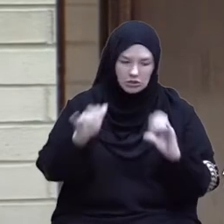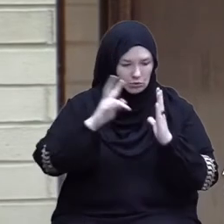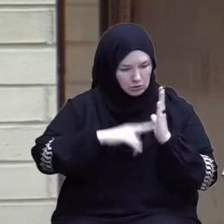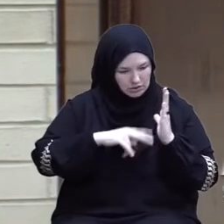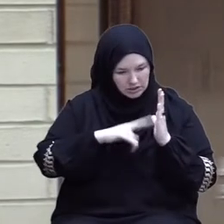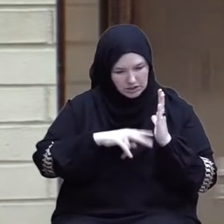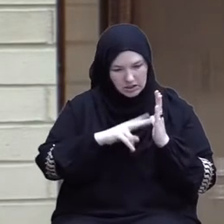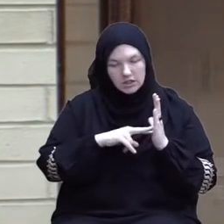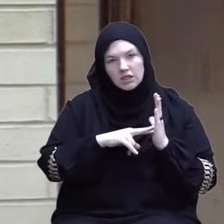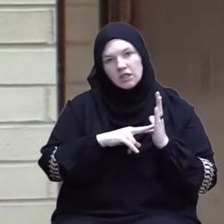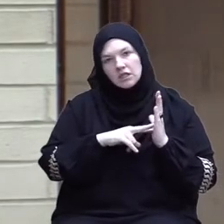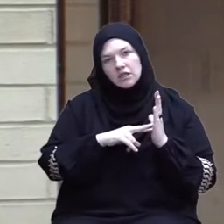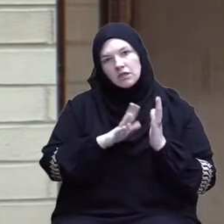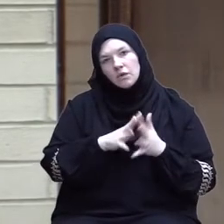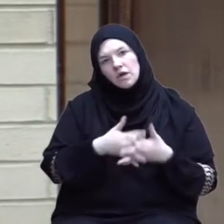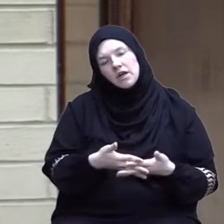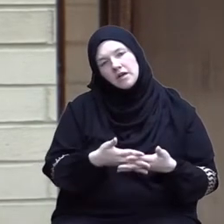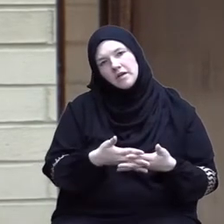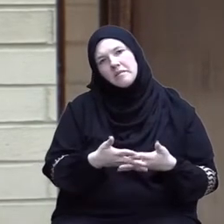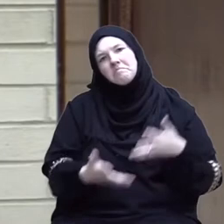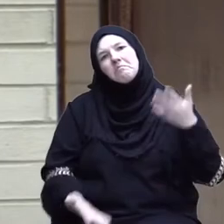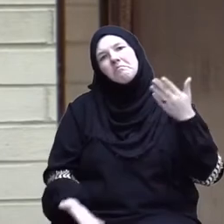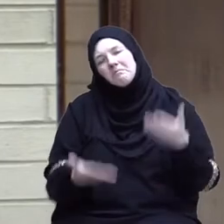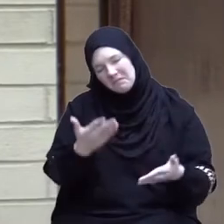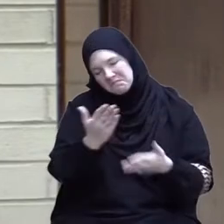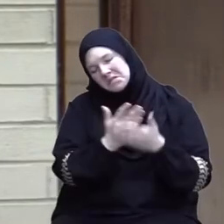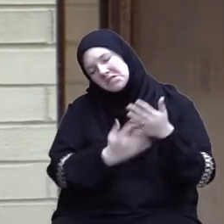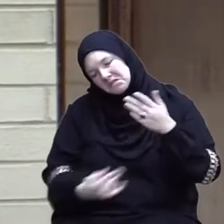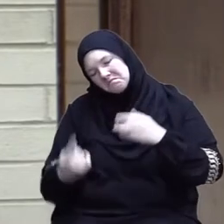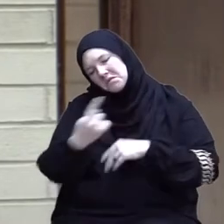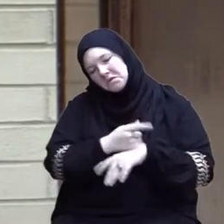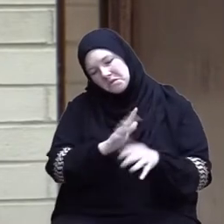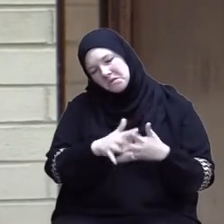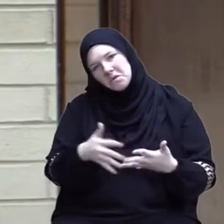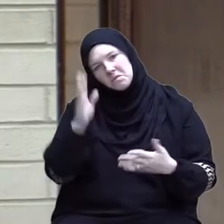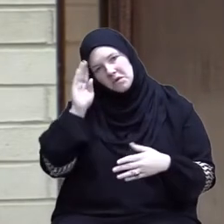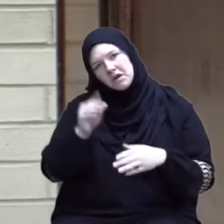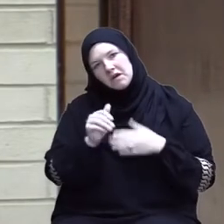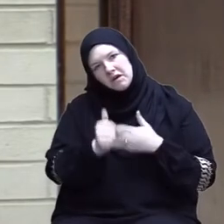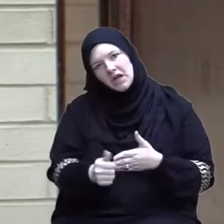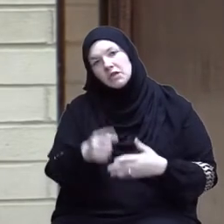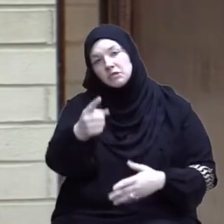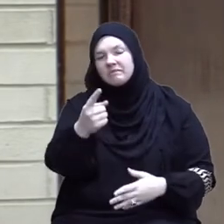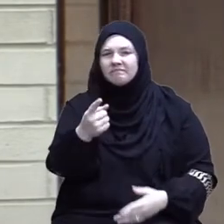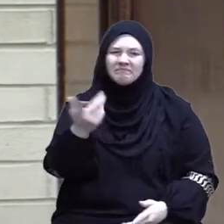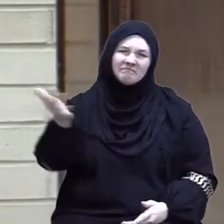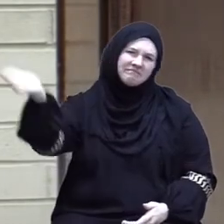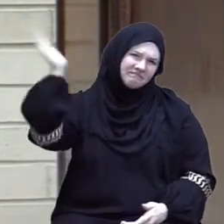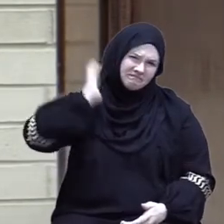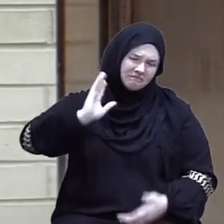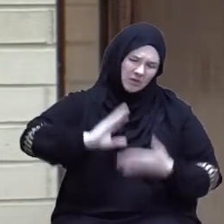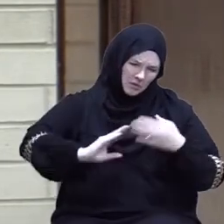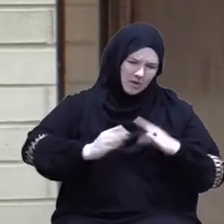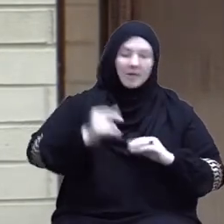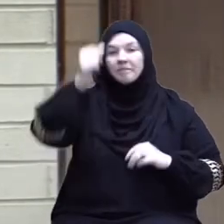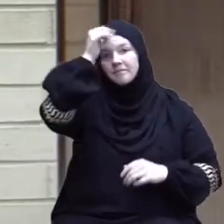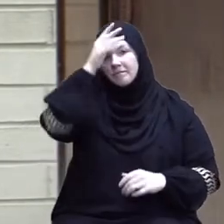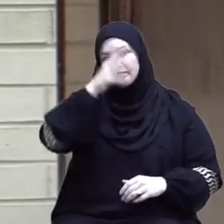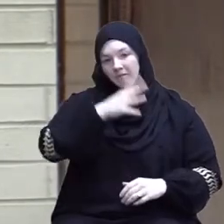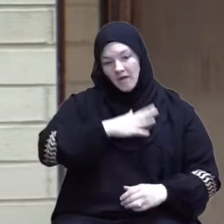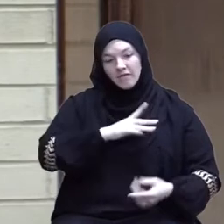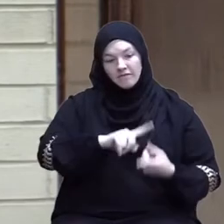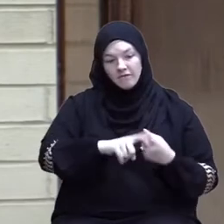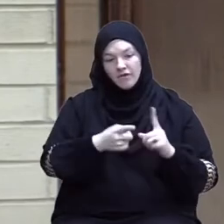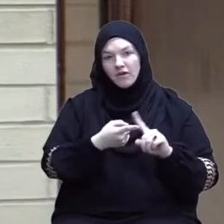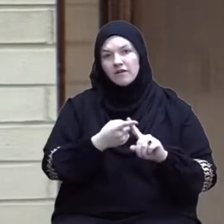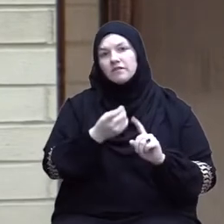Quran, maybe one day the Quran will guide you. There used to be a man that the companions of the